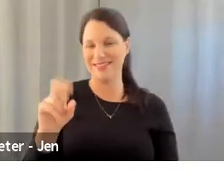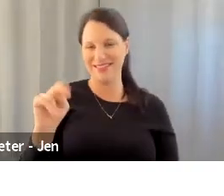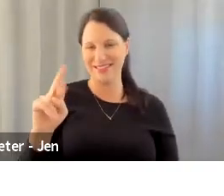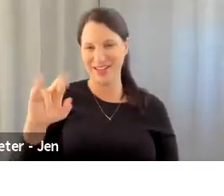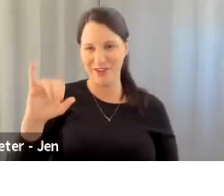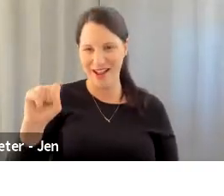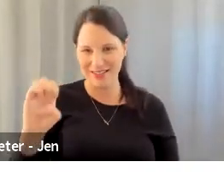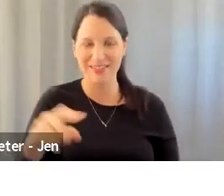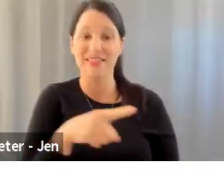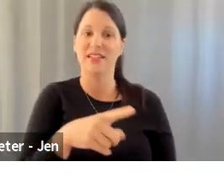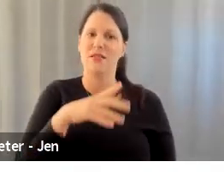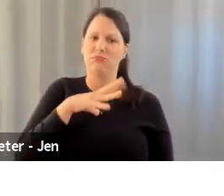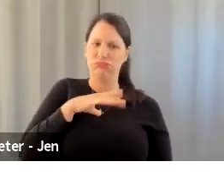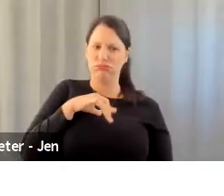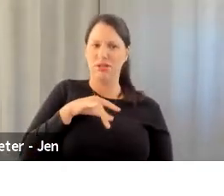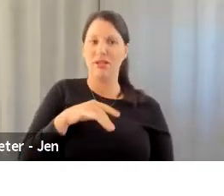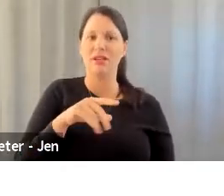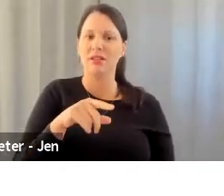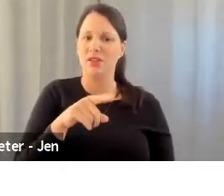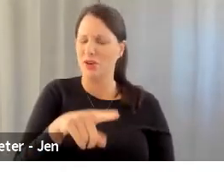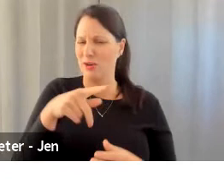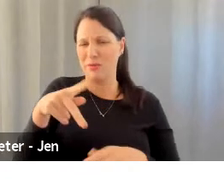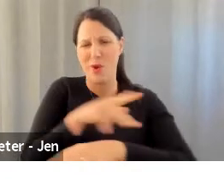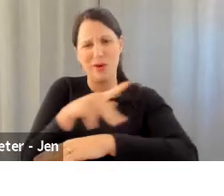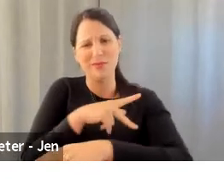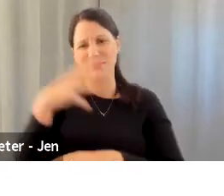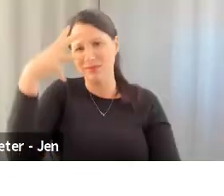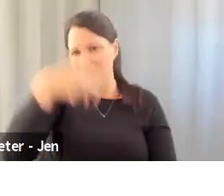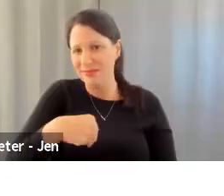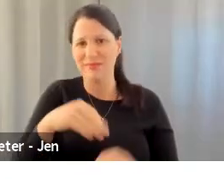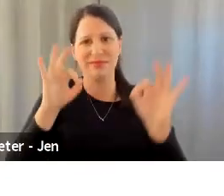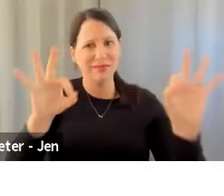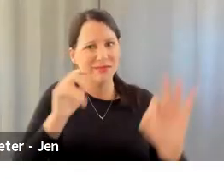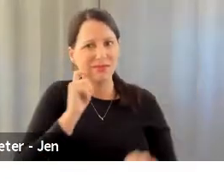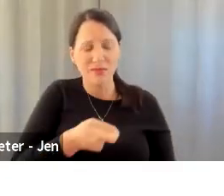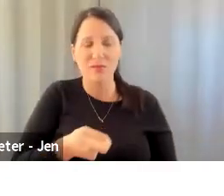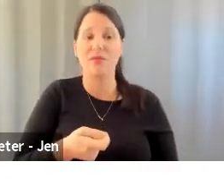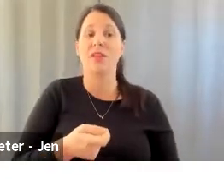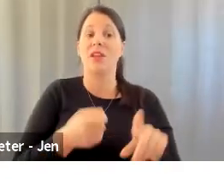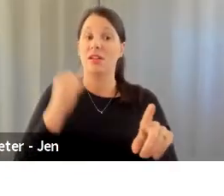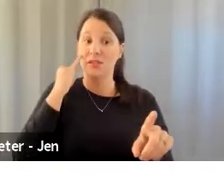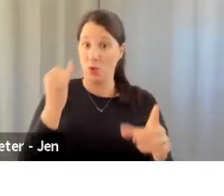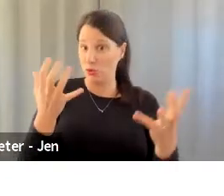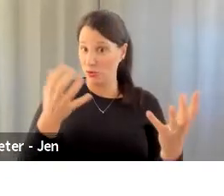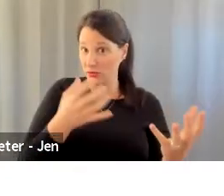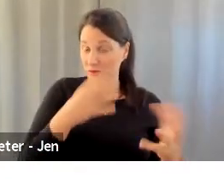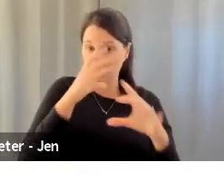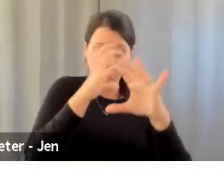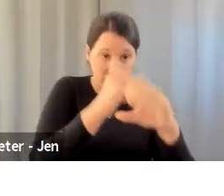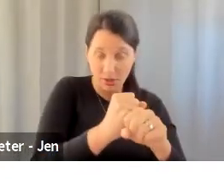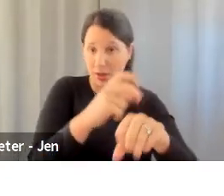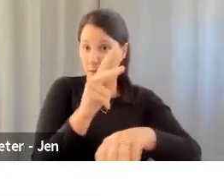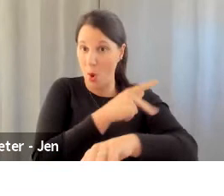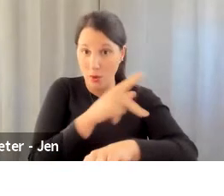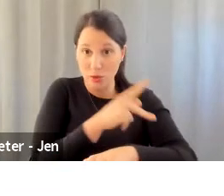So if you love poetry, if you want to learn more about the Native experience in the U.S. and